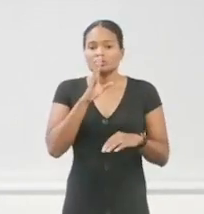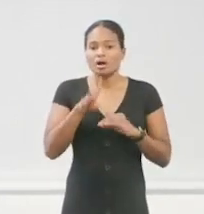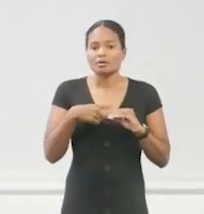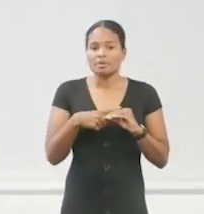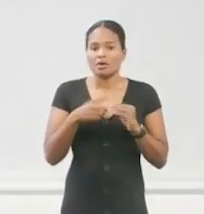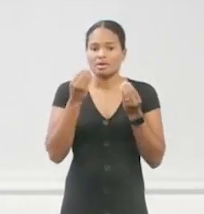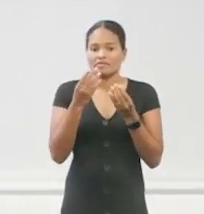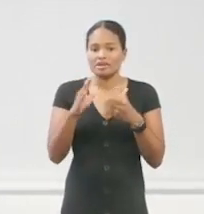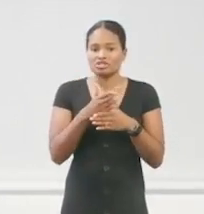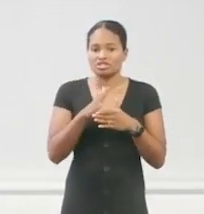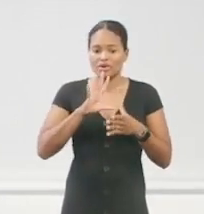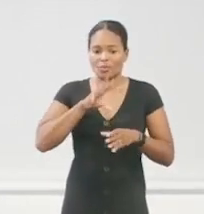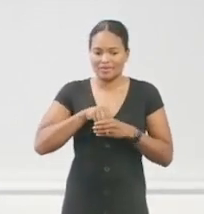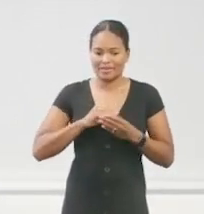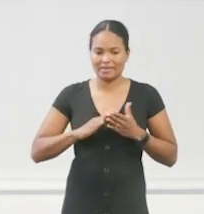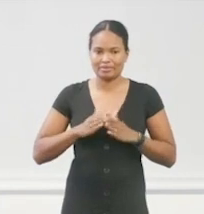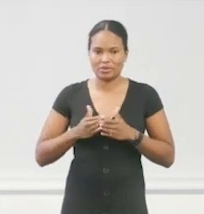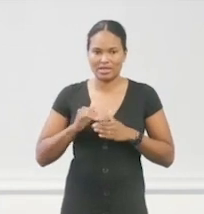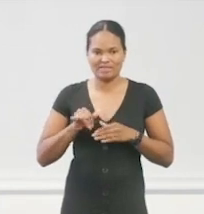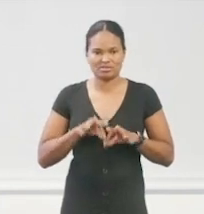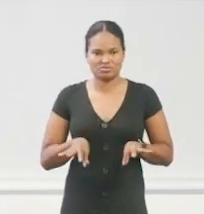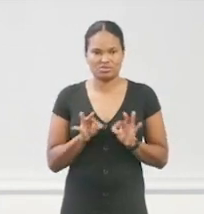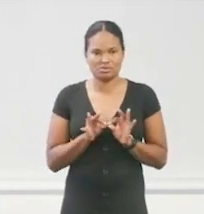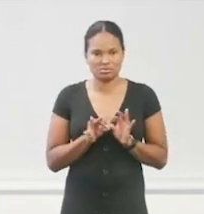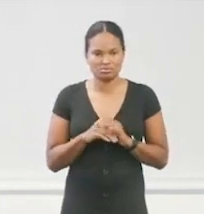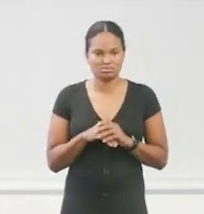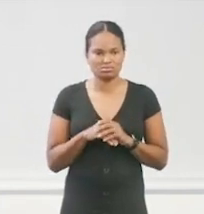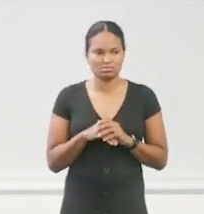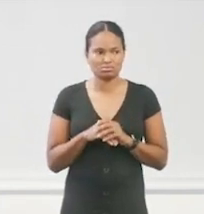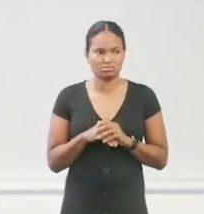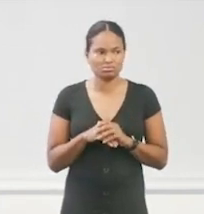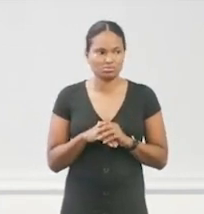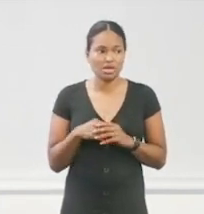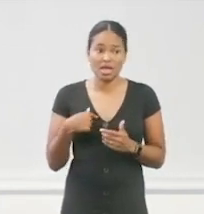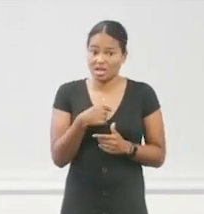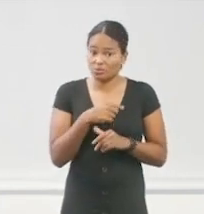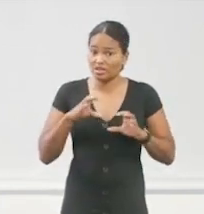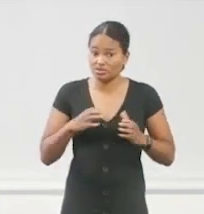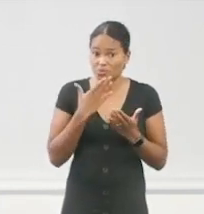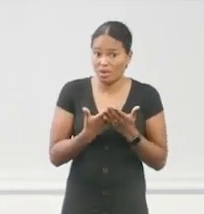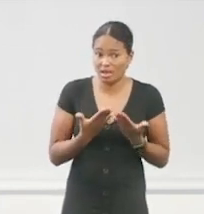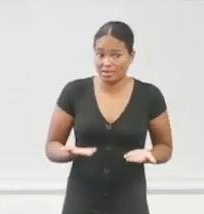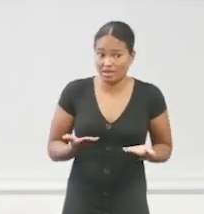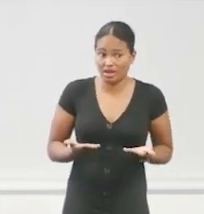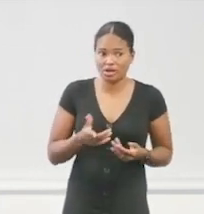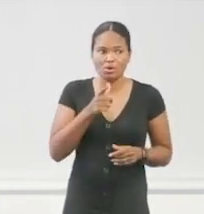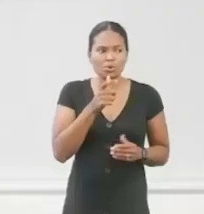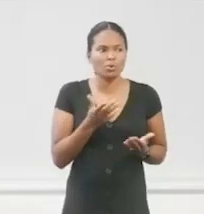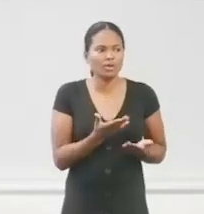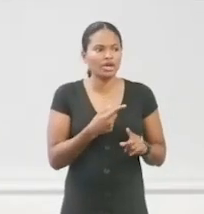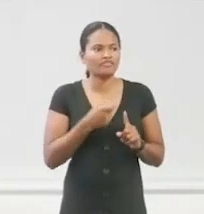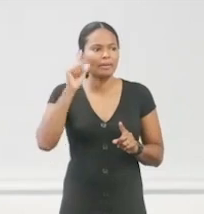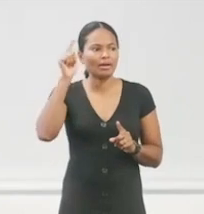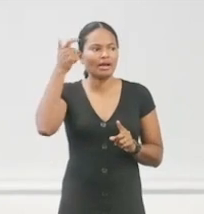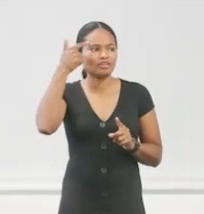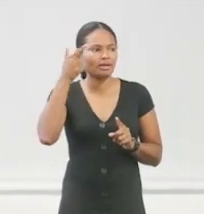sharing and community, because I think that's something that's really critical and something, frankly speaking, I feel like we do really well here. Who here is from a government